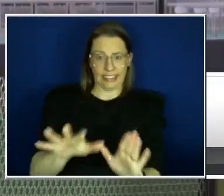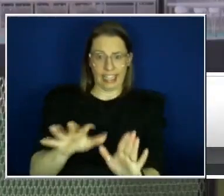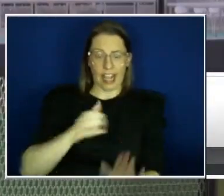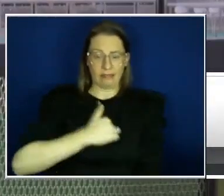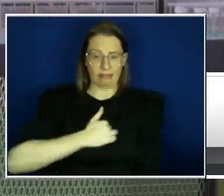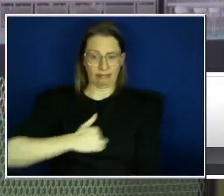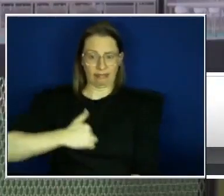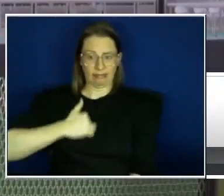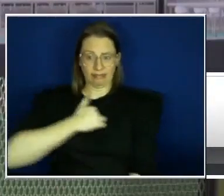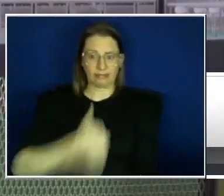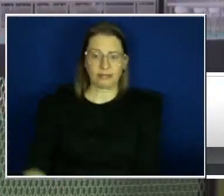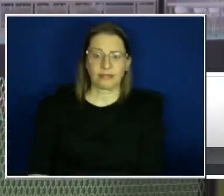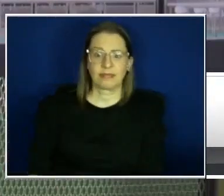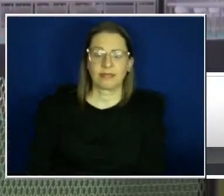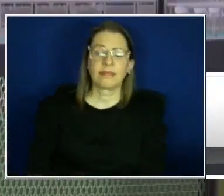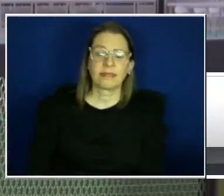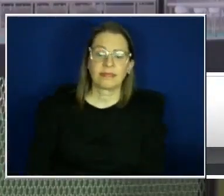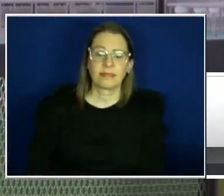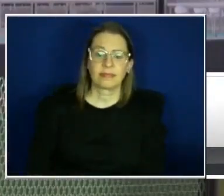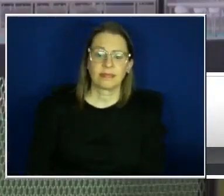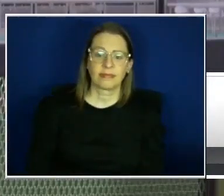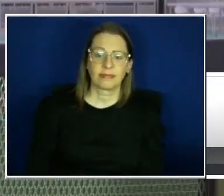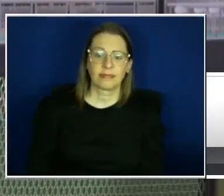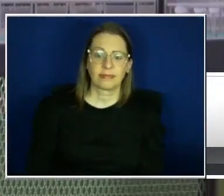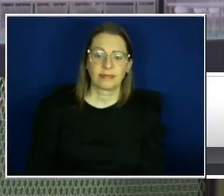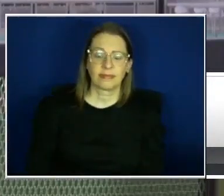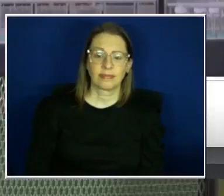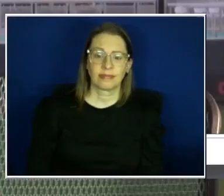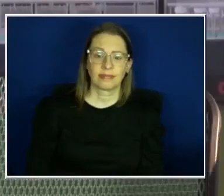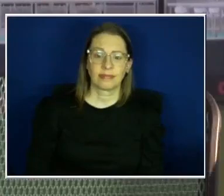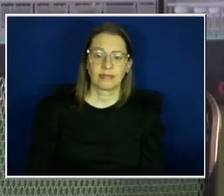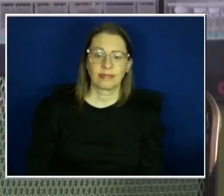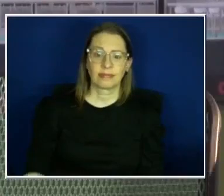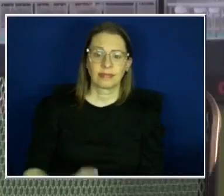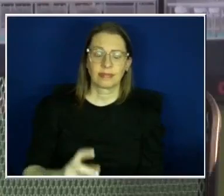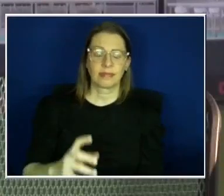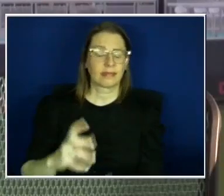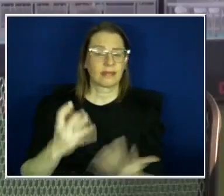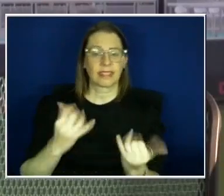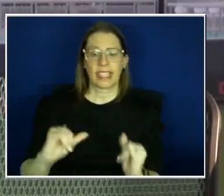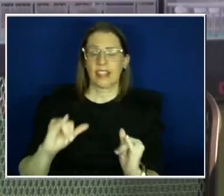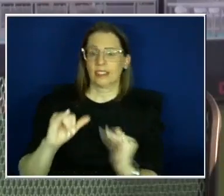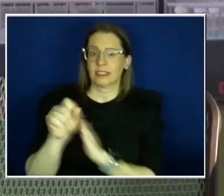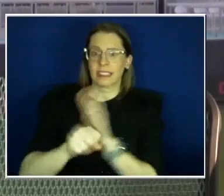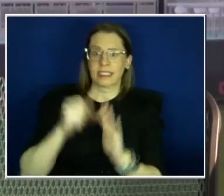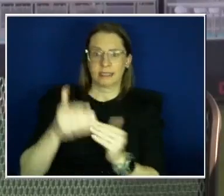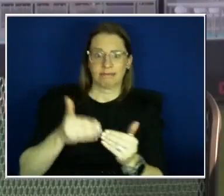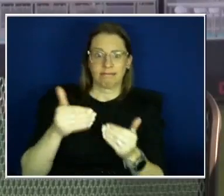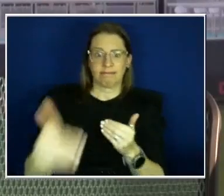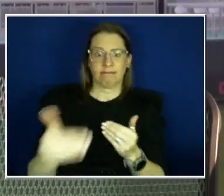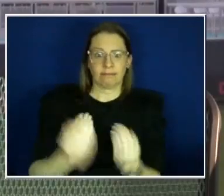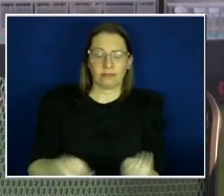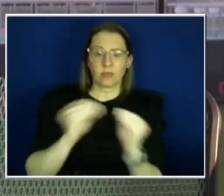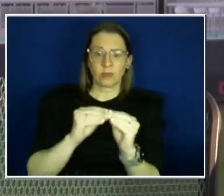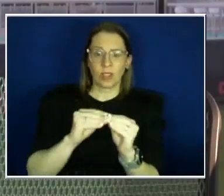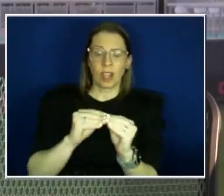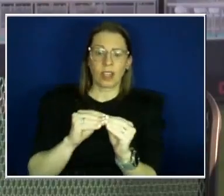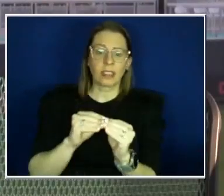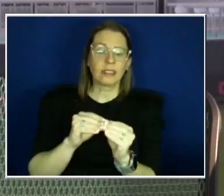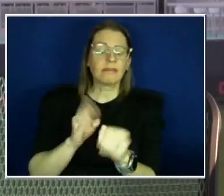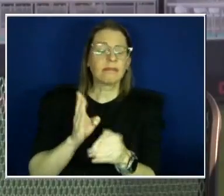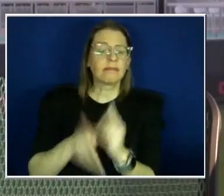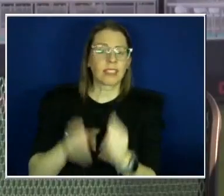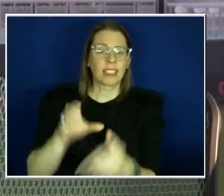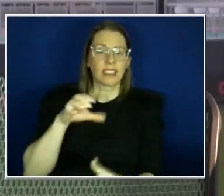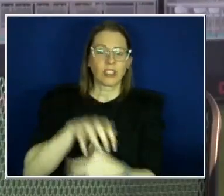Exciting. But we still have a long season ahead of us and hopefully end in a championship at the end of November. But I really do